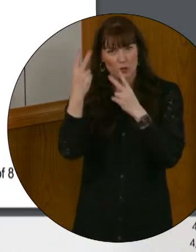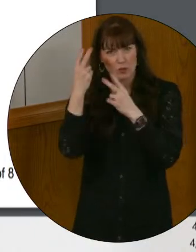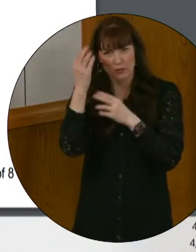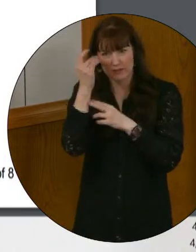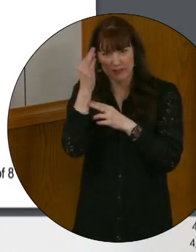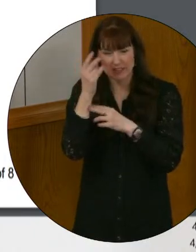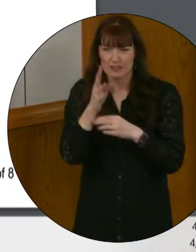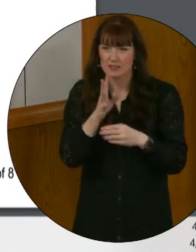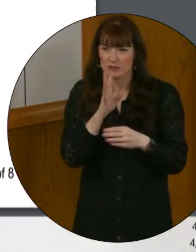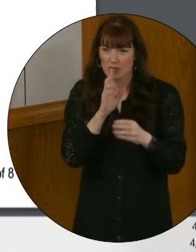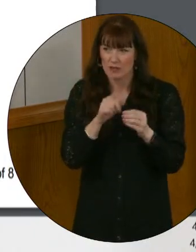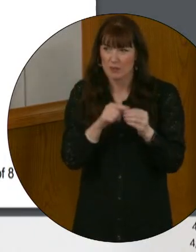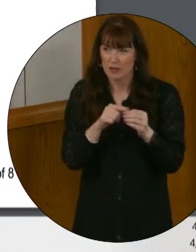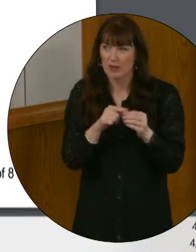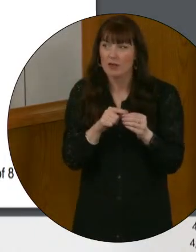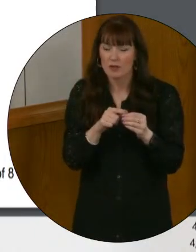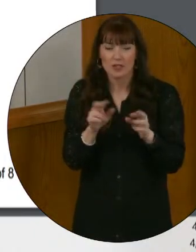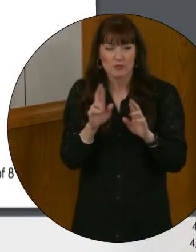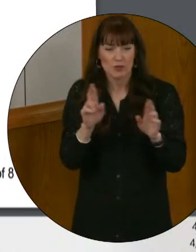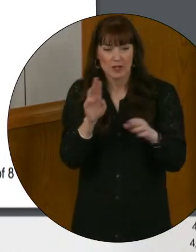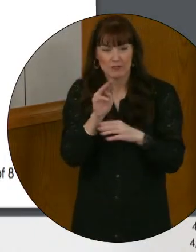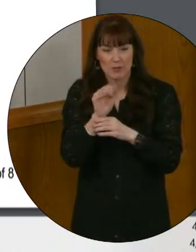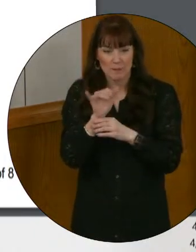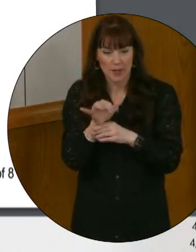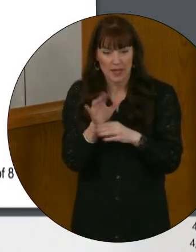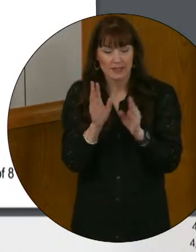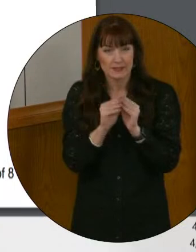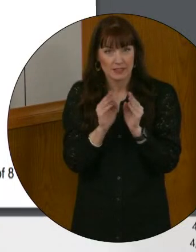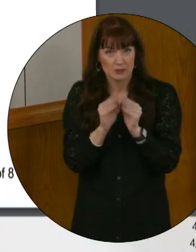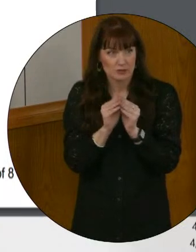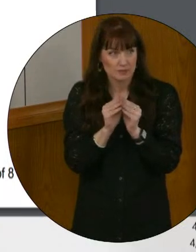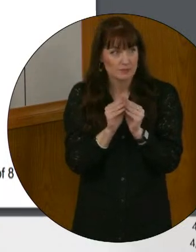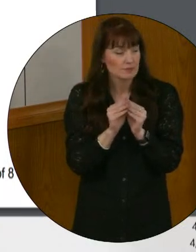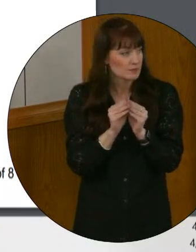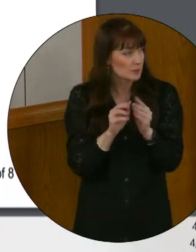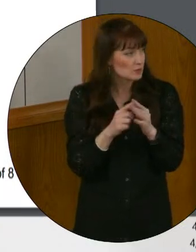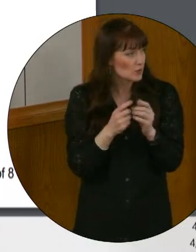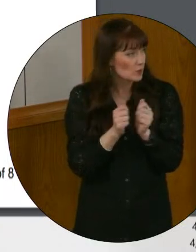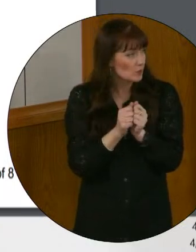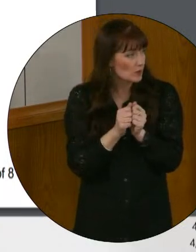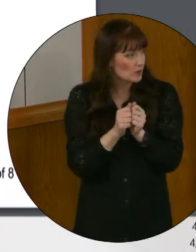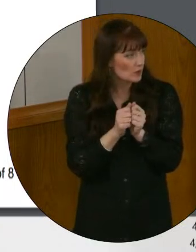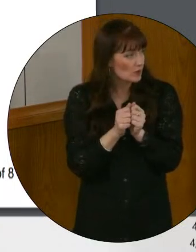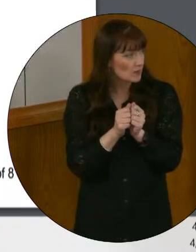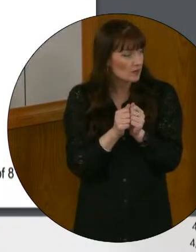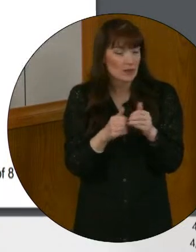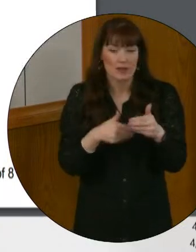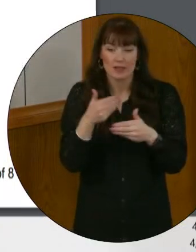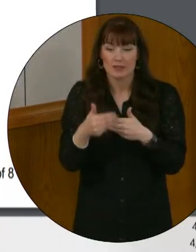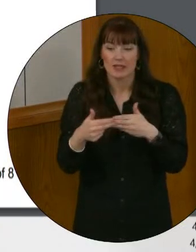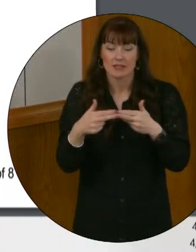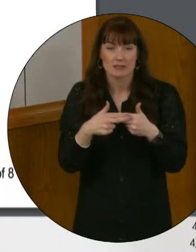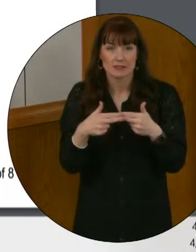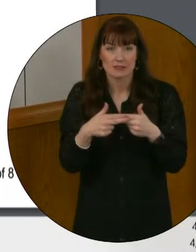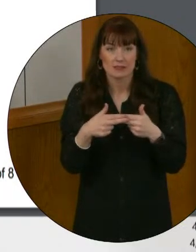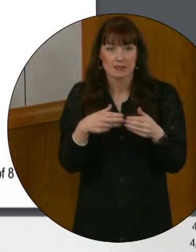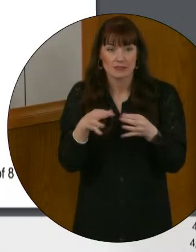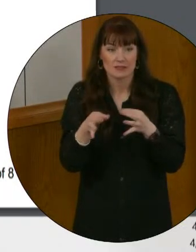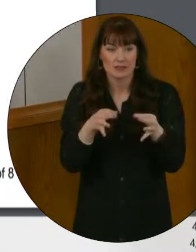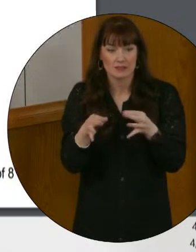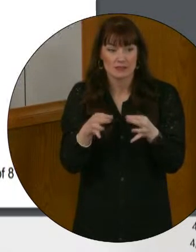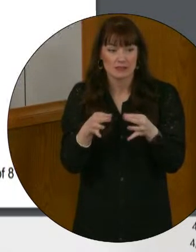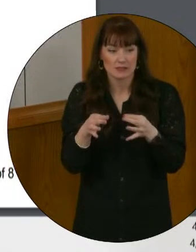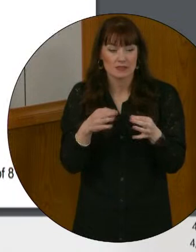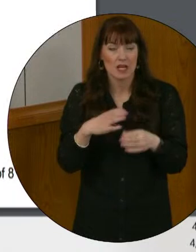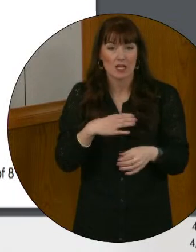you think about and prepare for the May session. Okay? So we'll start with, next slide, please. We'll start with the definition of a